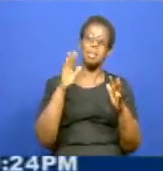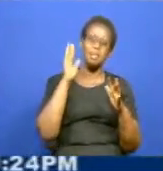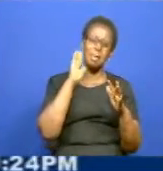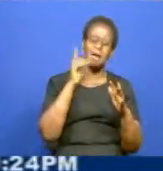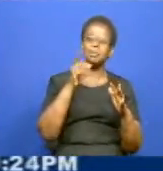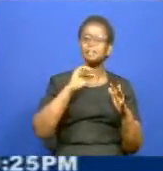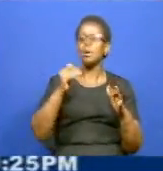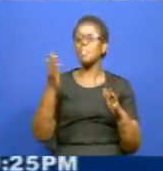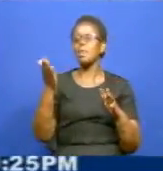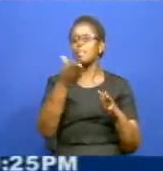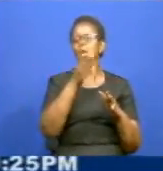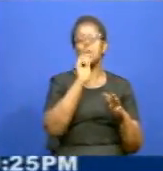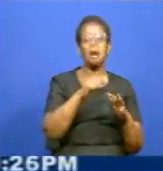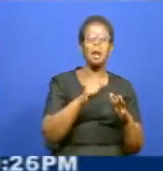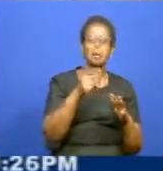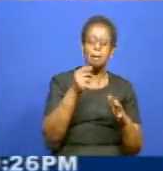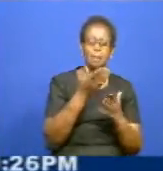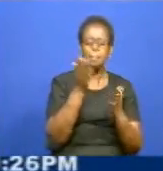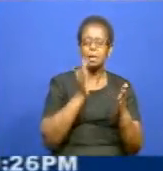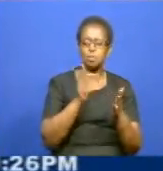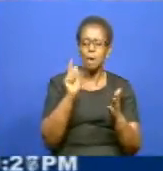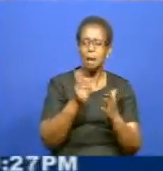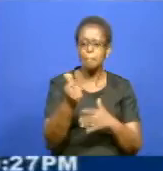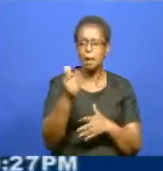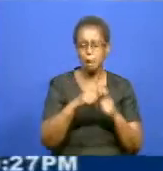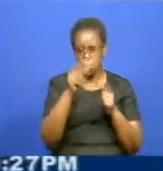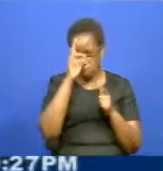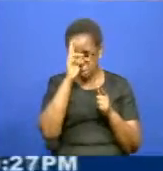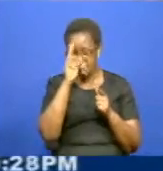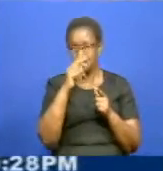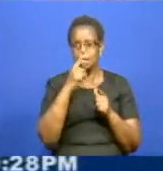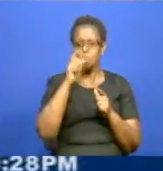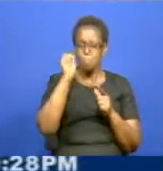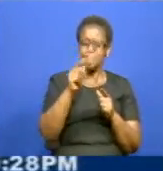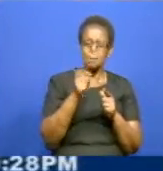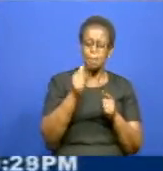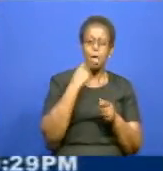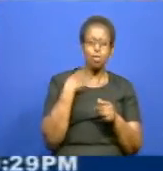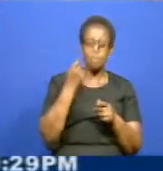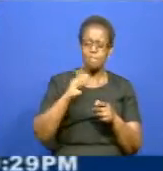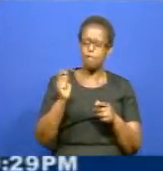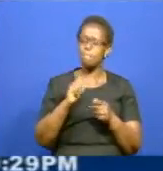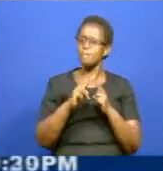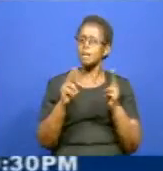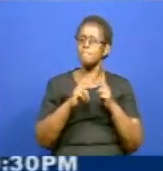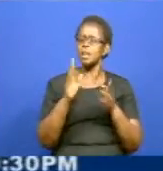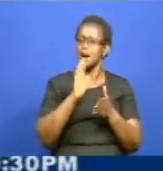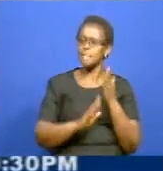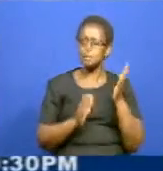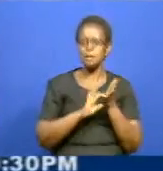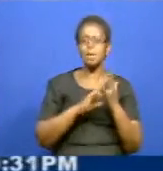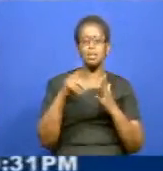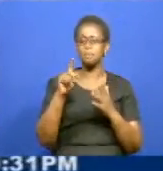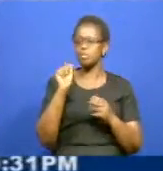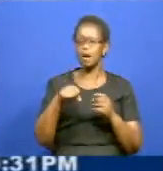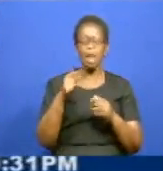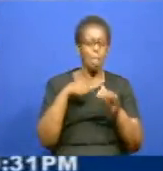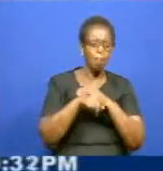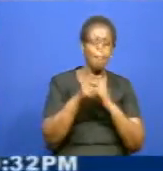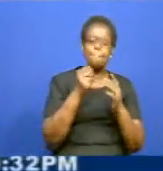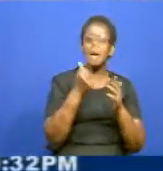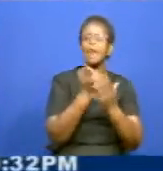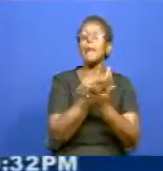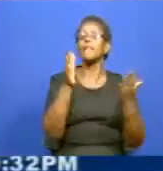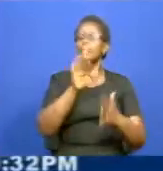the police are told that you must purchase uniform very urgent, so they can go anywhere they want, get from anybody they